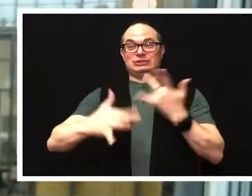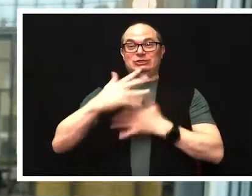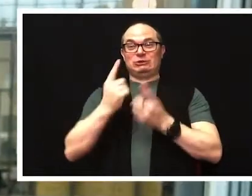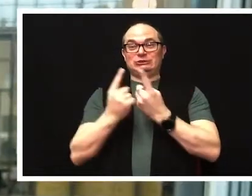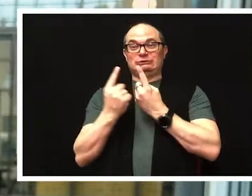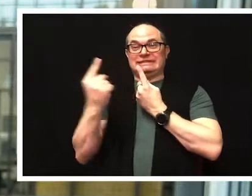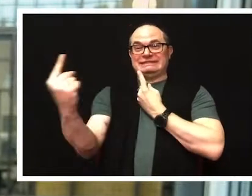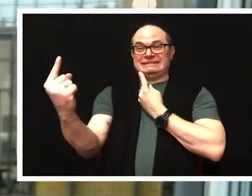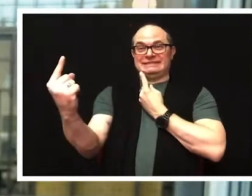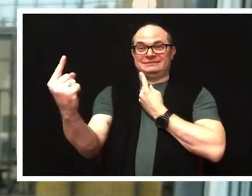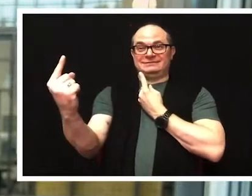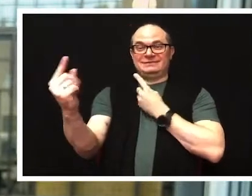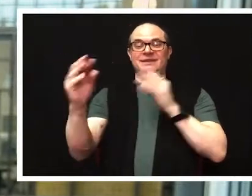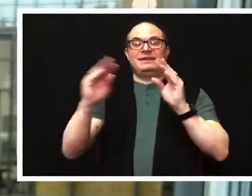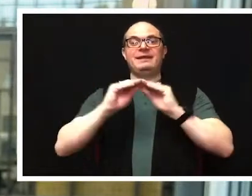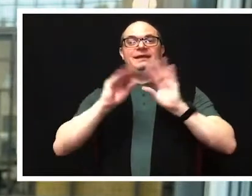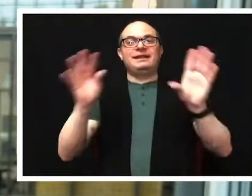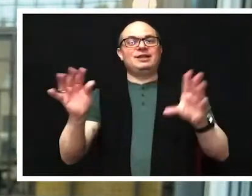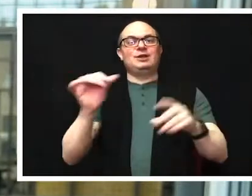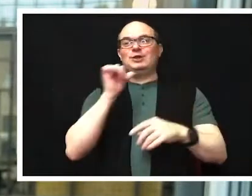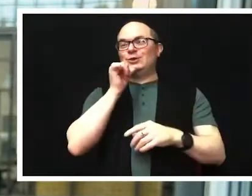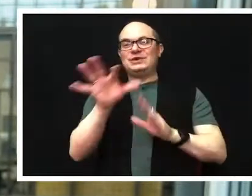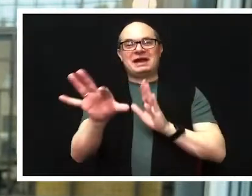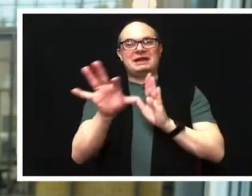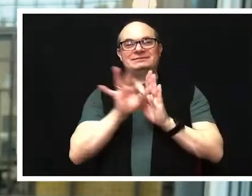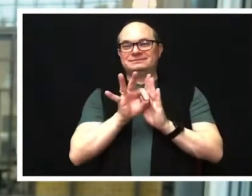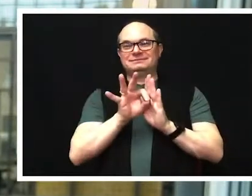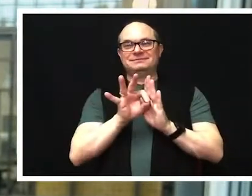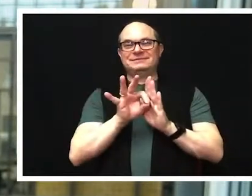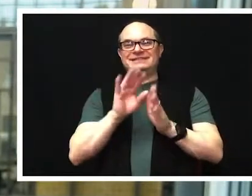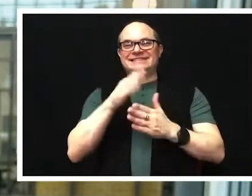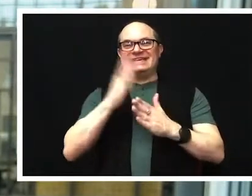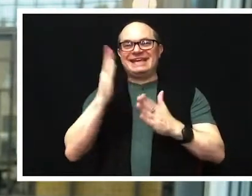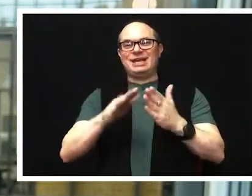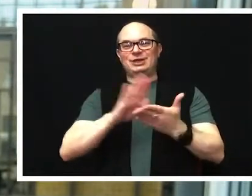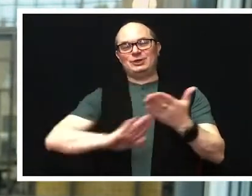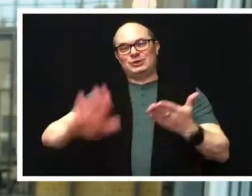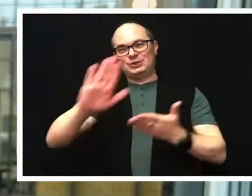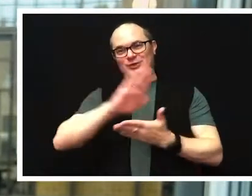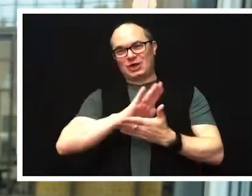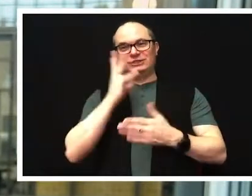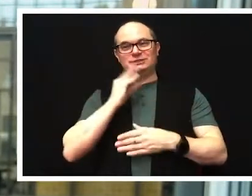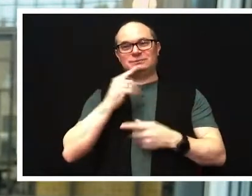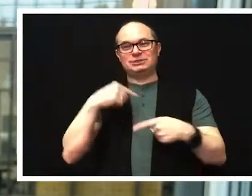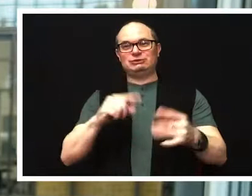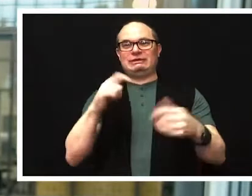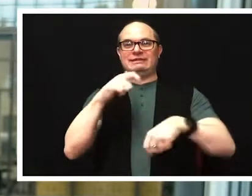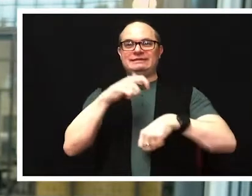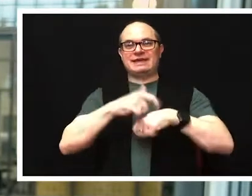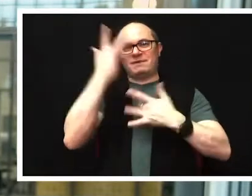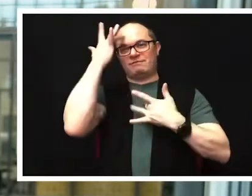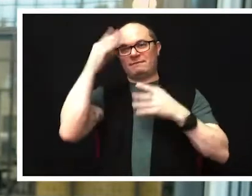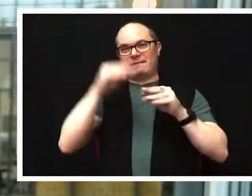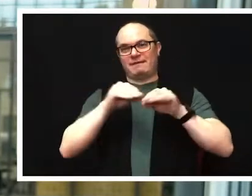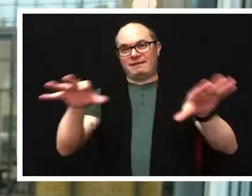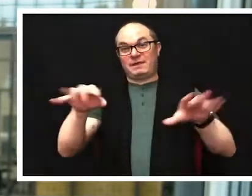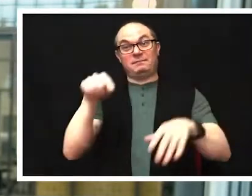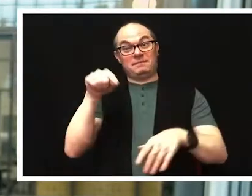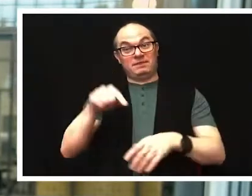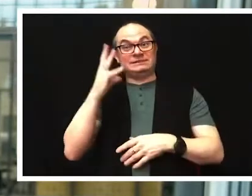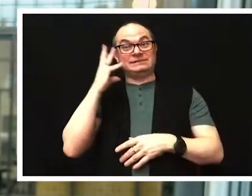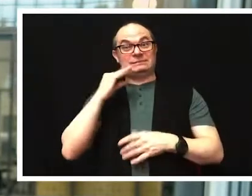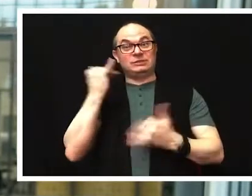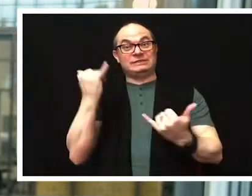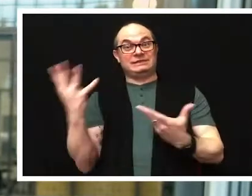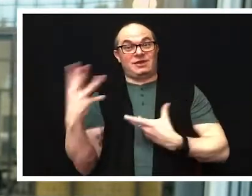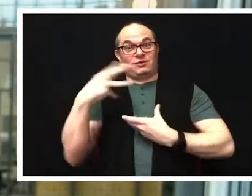distancing. Clearly, you did not choose to end your college experience in this time of pandemic, but this experience is now part